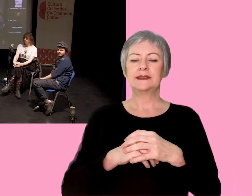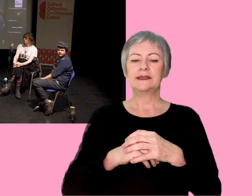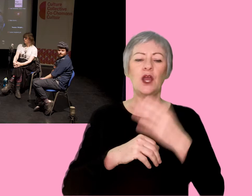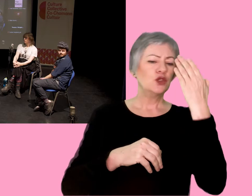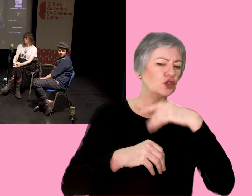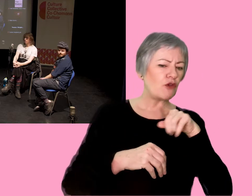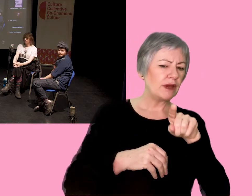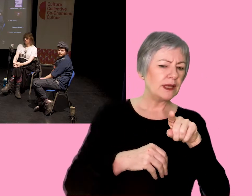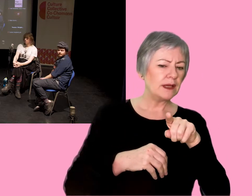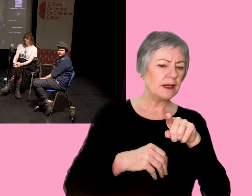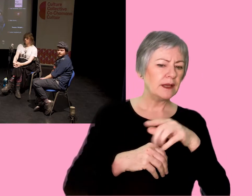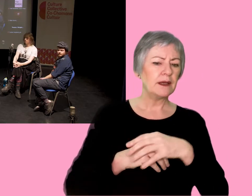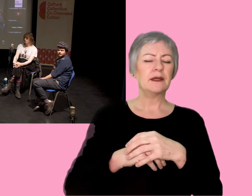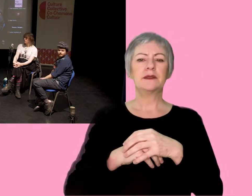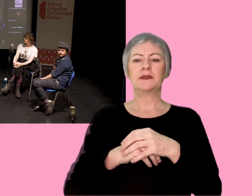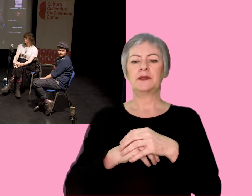Sorry.